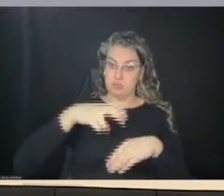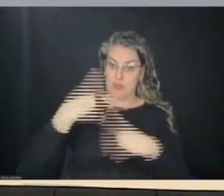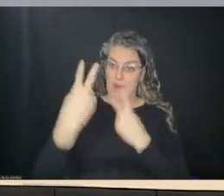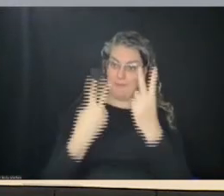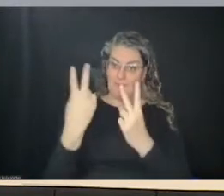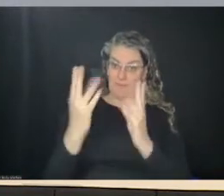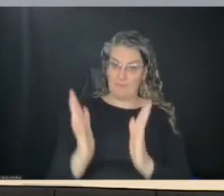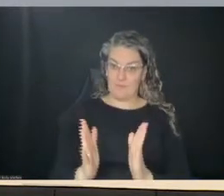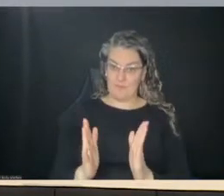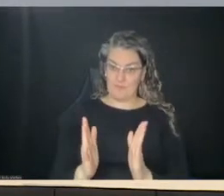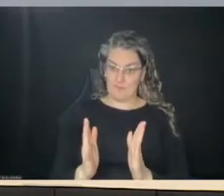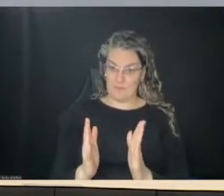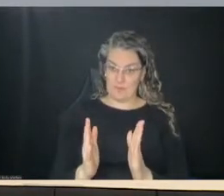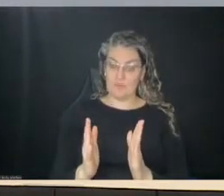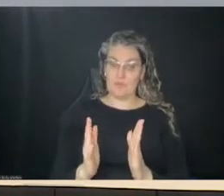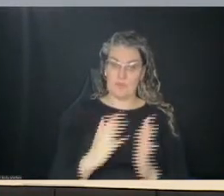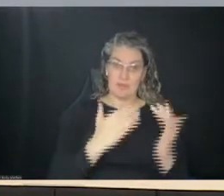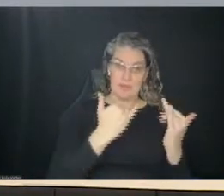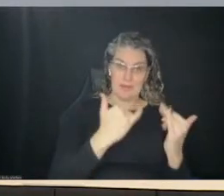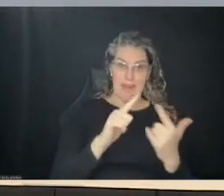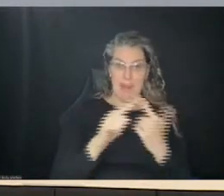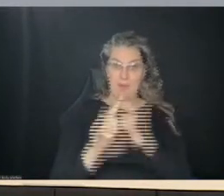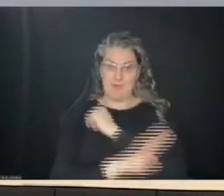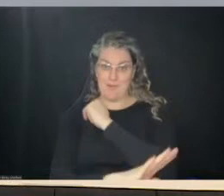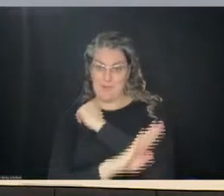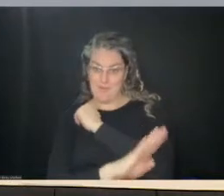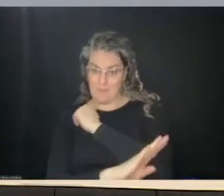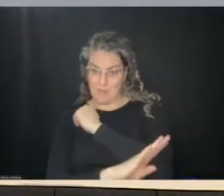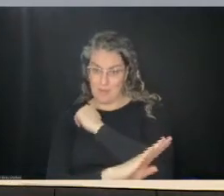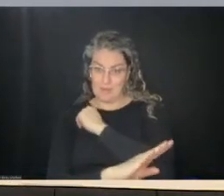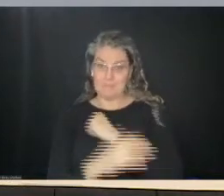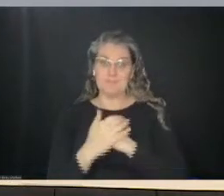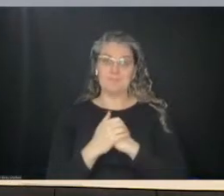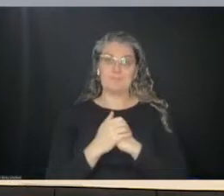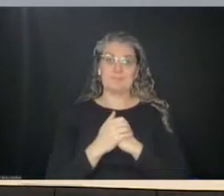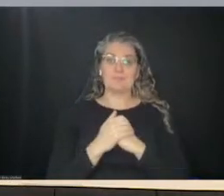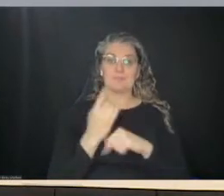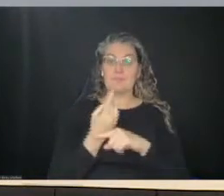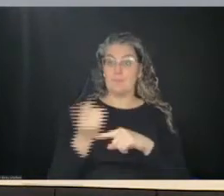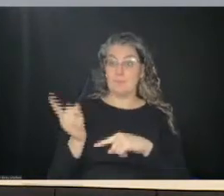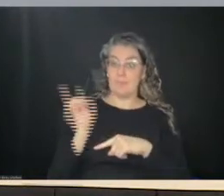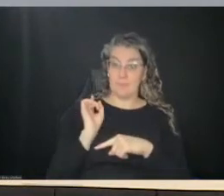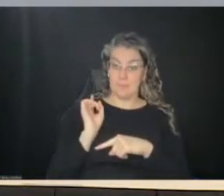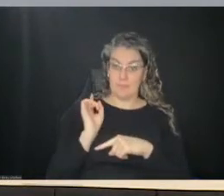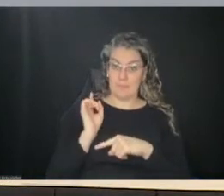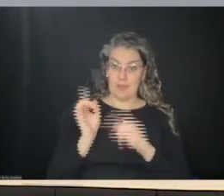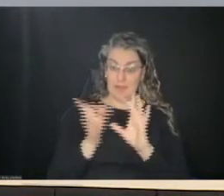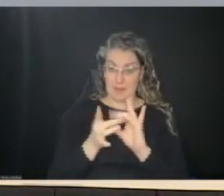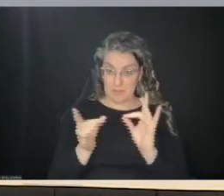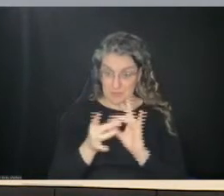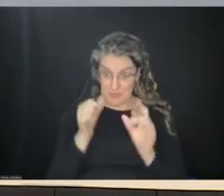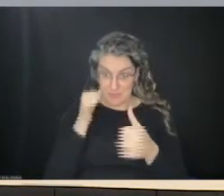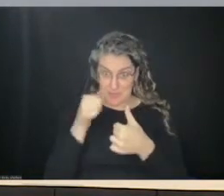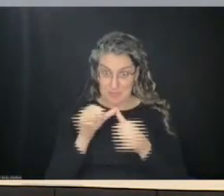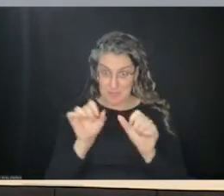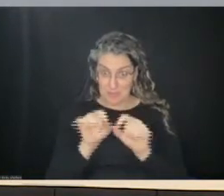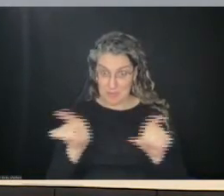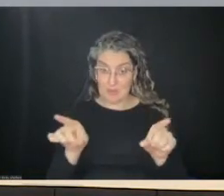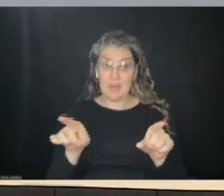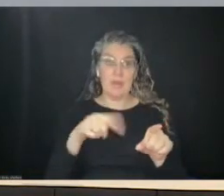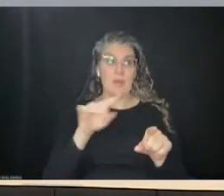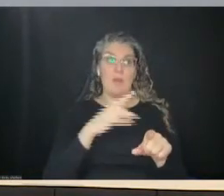months. I think we said it last week. For some, this won't be fast enough, and for